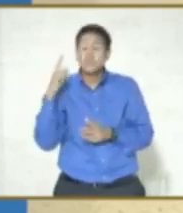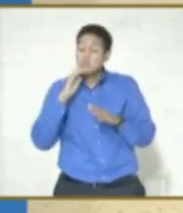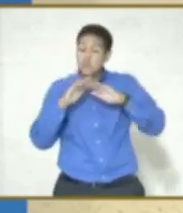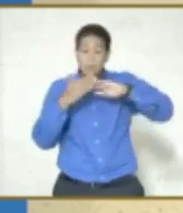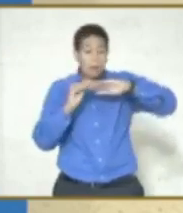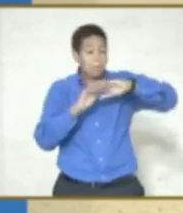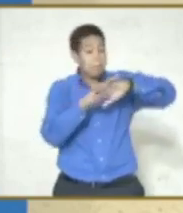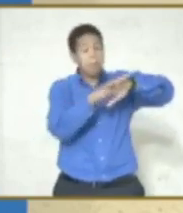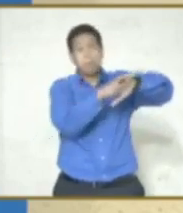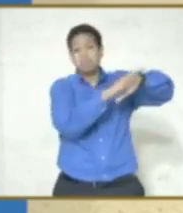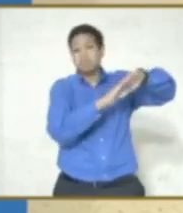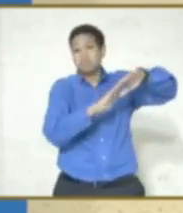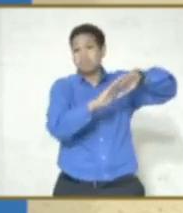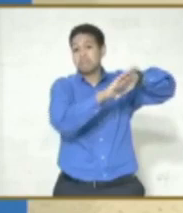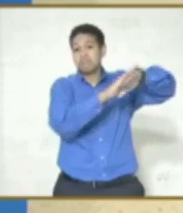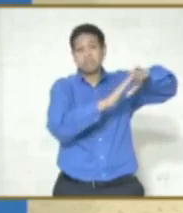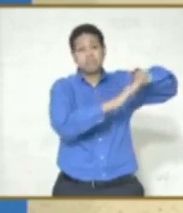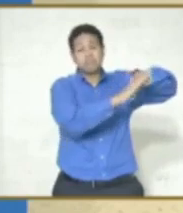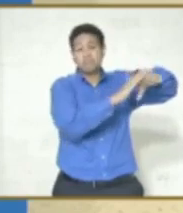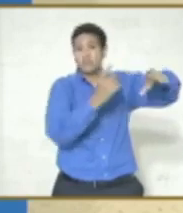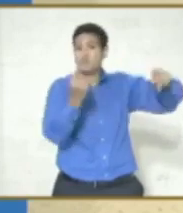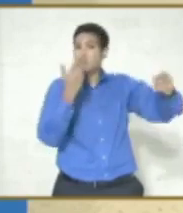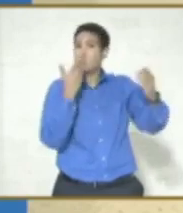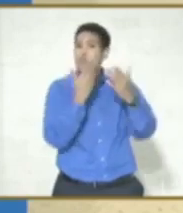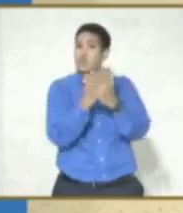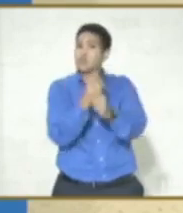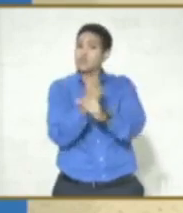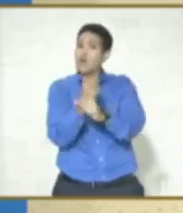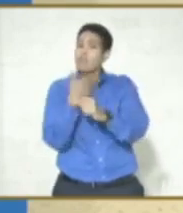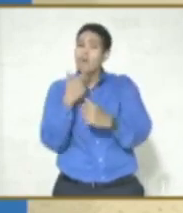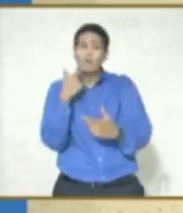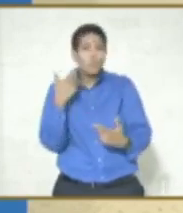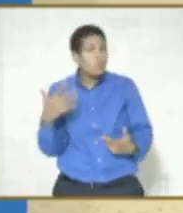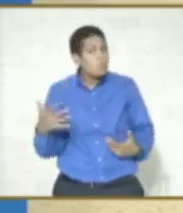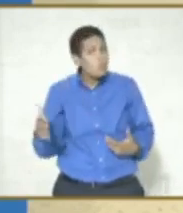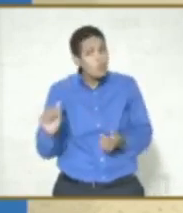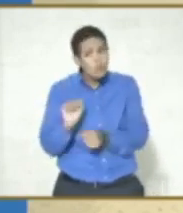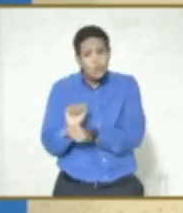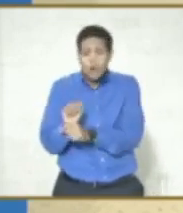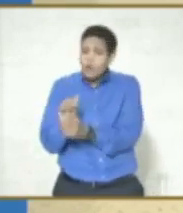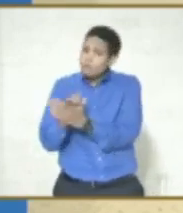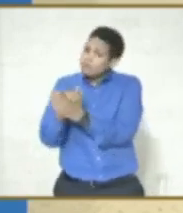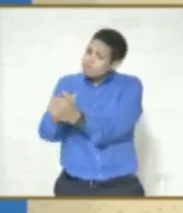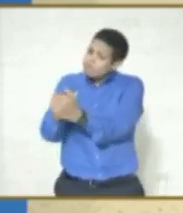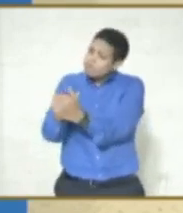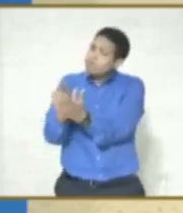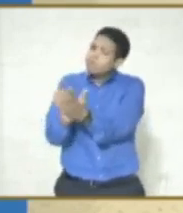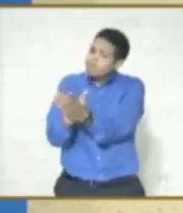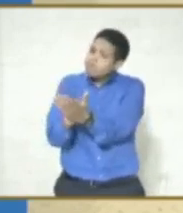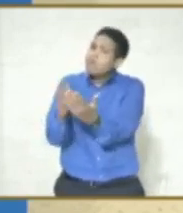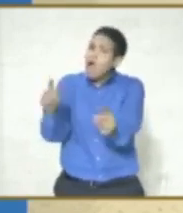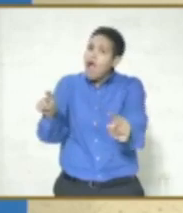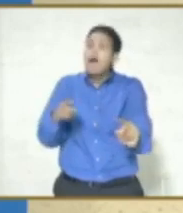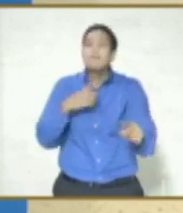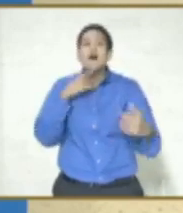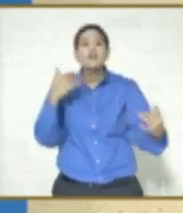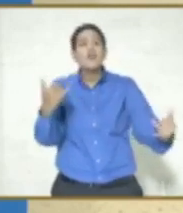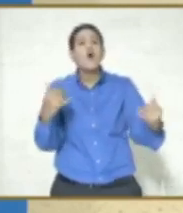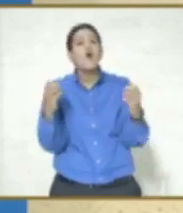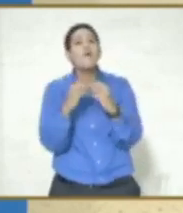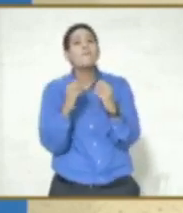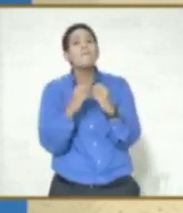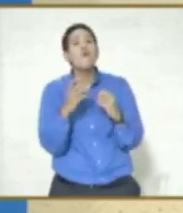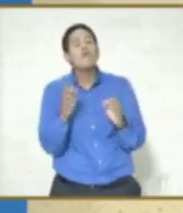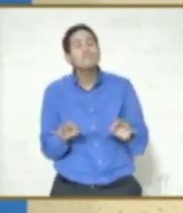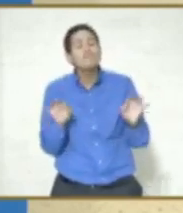job, and I would also like to commend them for the work that they have been doing. And even now, it is more poignant that